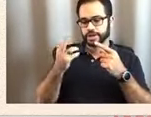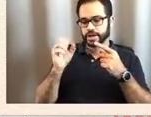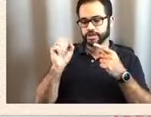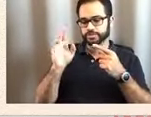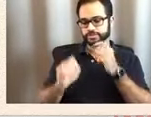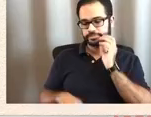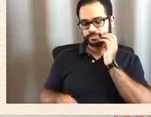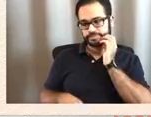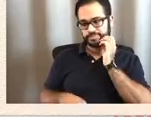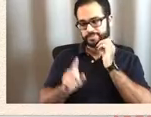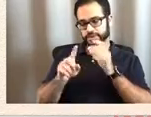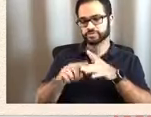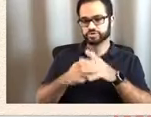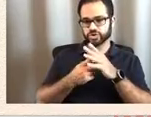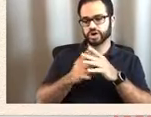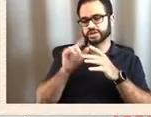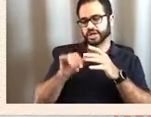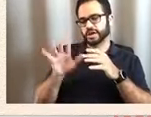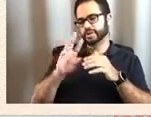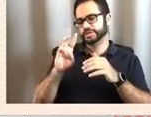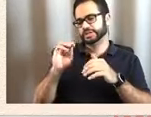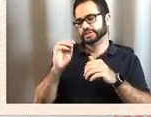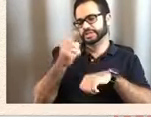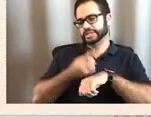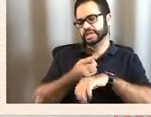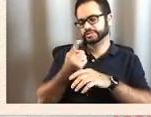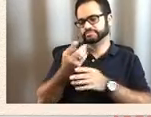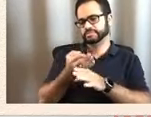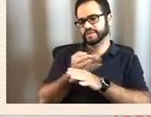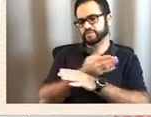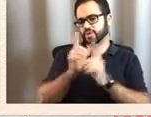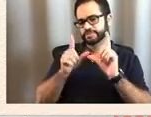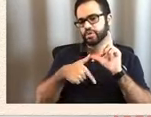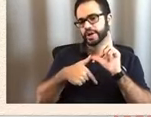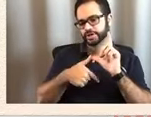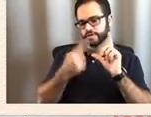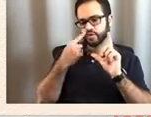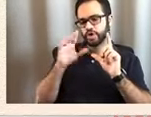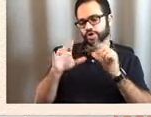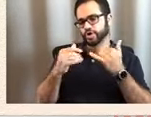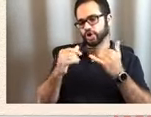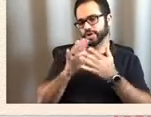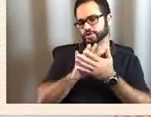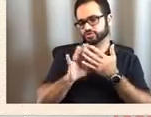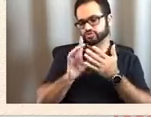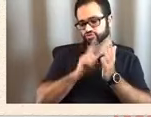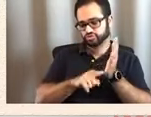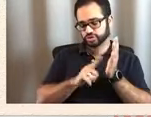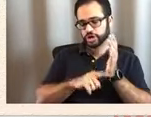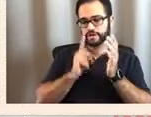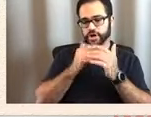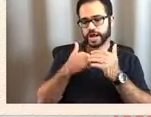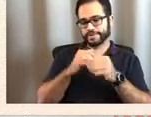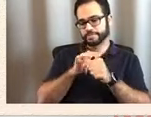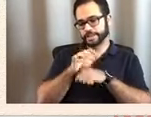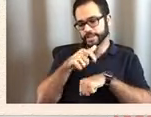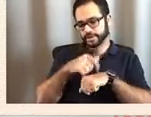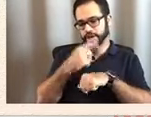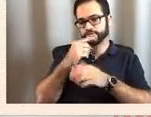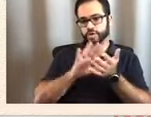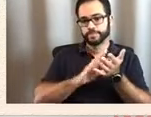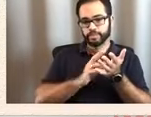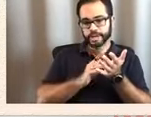about 60 days prior to the expiration of their current screening to allow ample time for their prints and determination to be